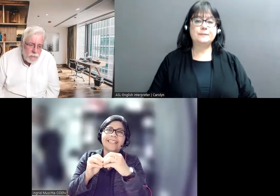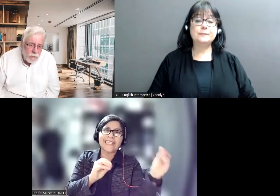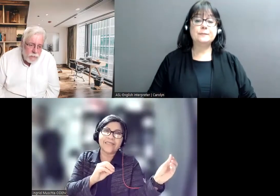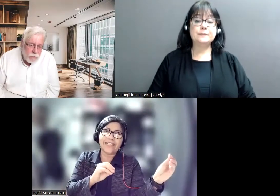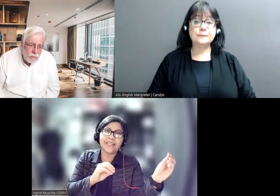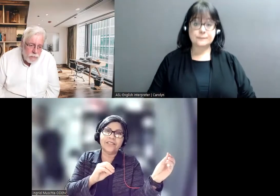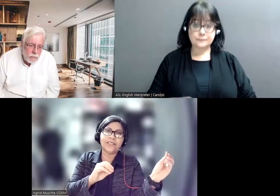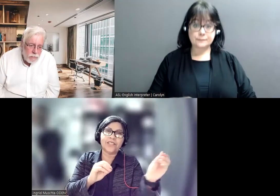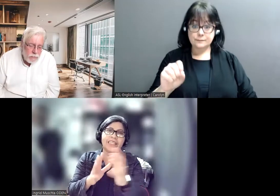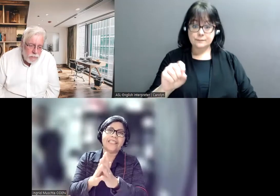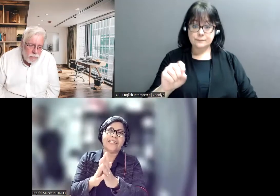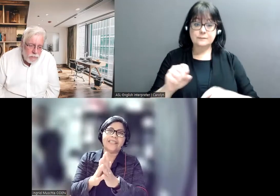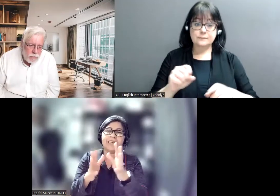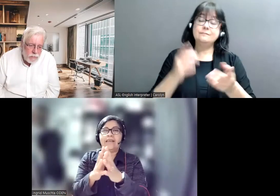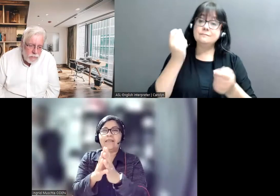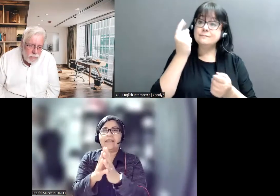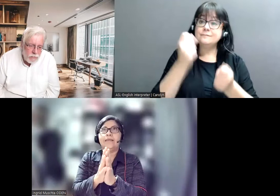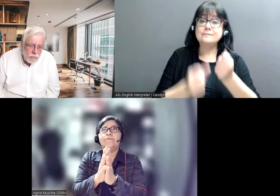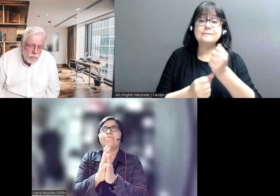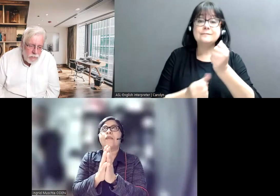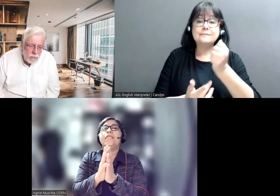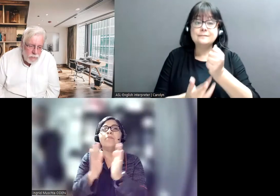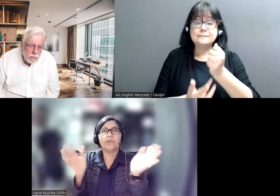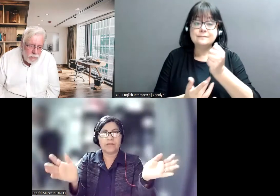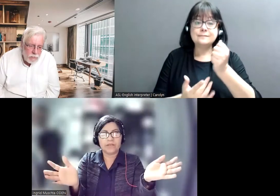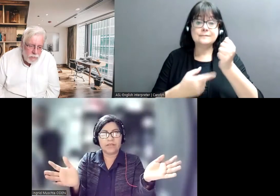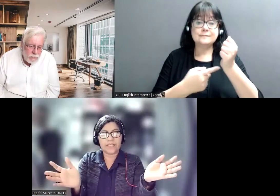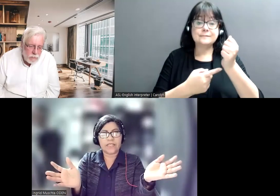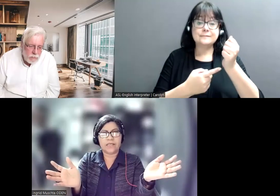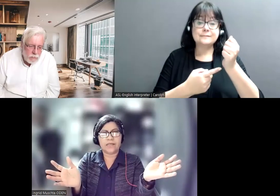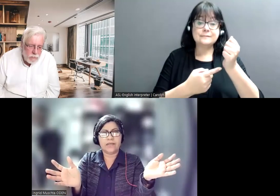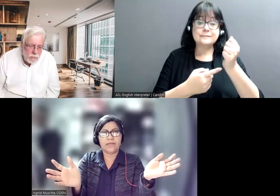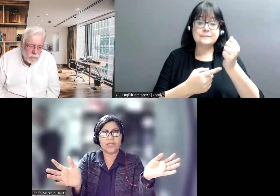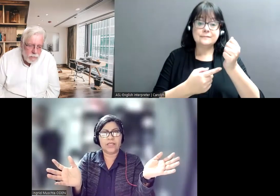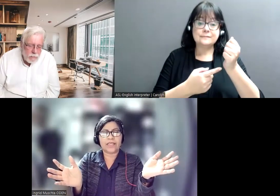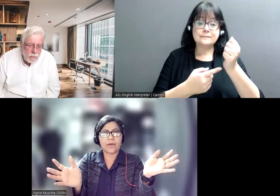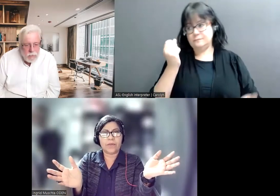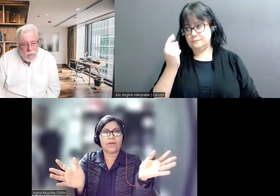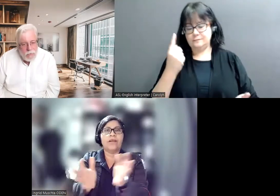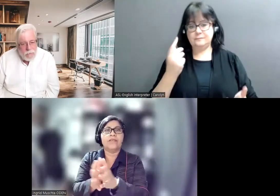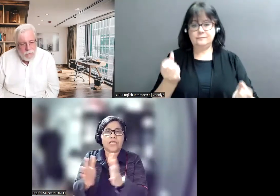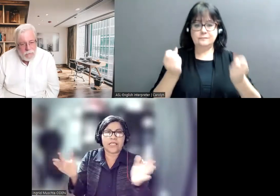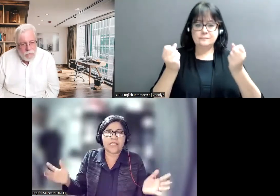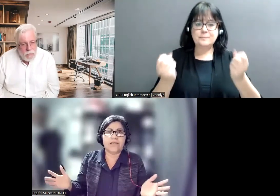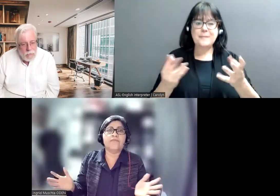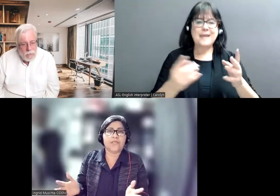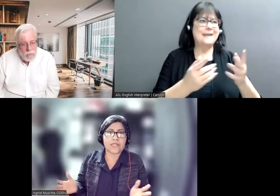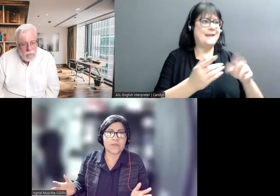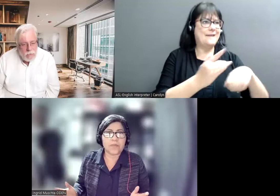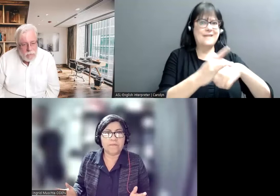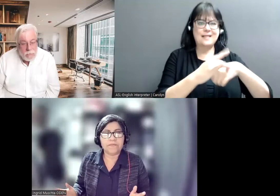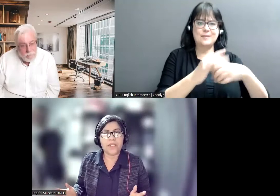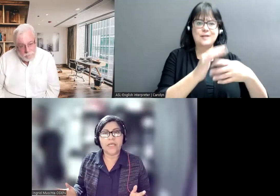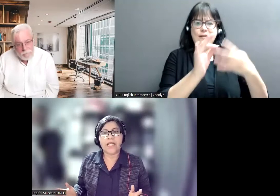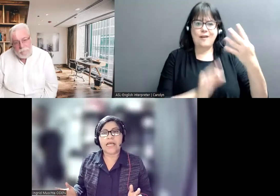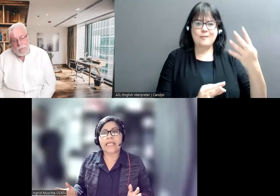the assistive technology is the number of assistive technologies out there are just as diverse as